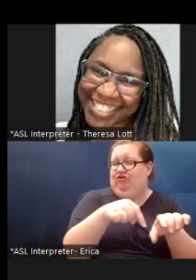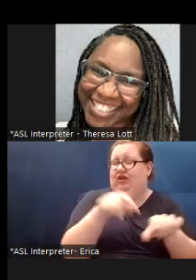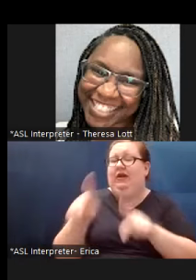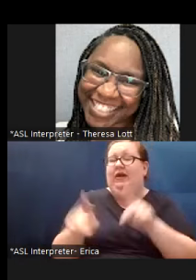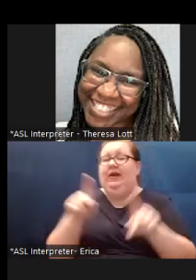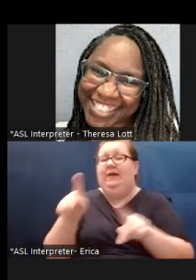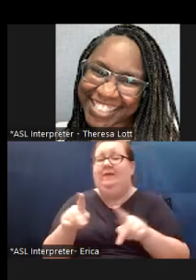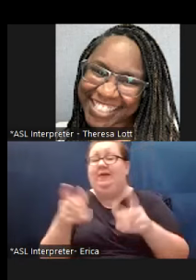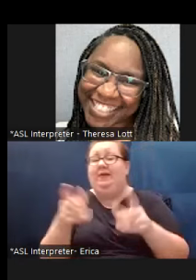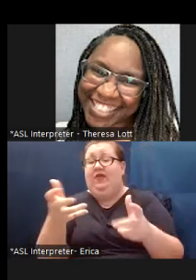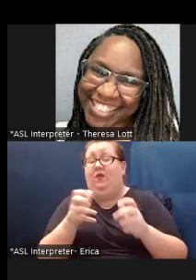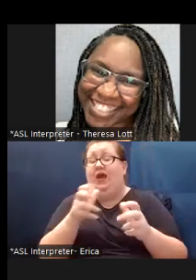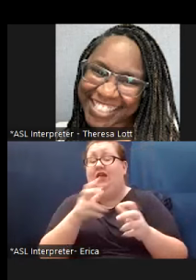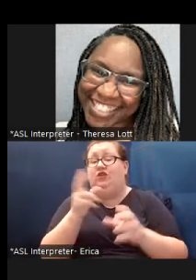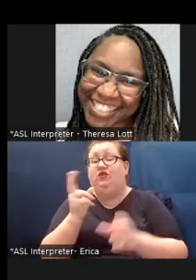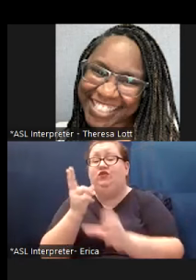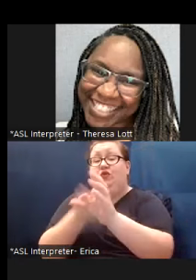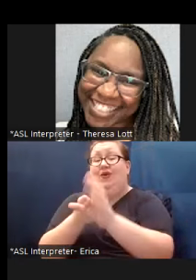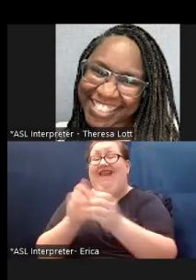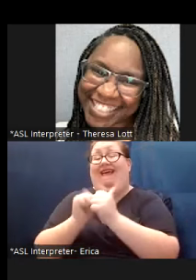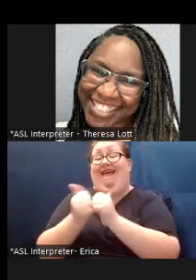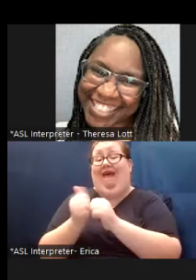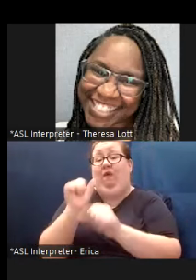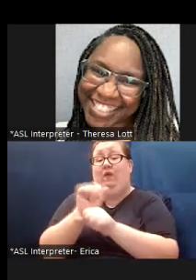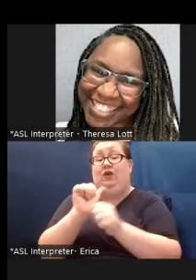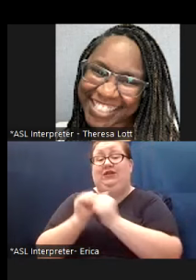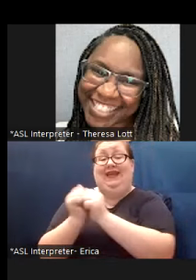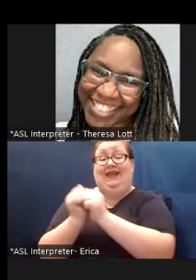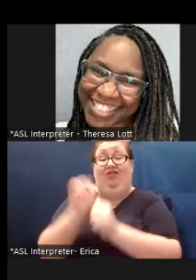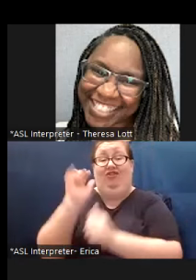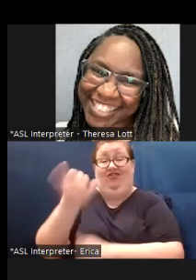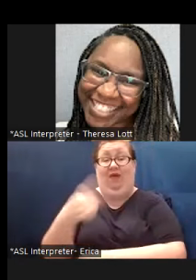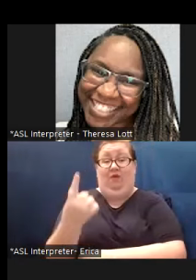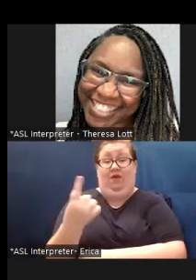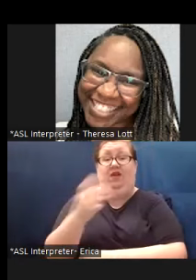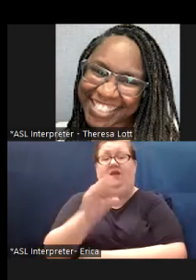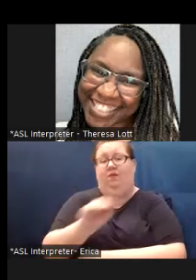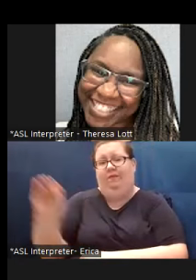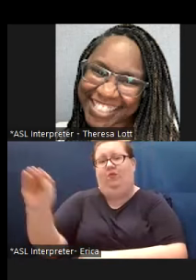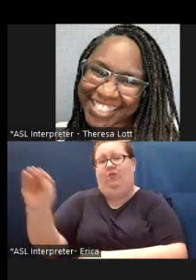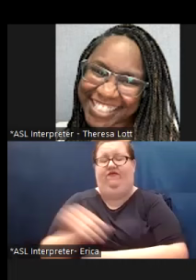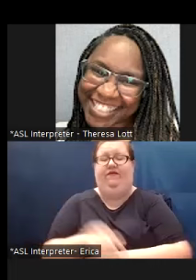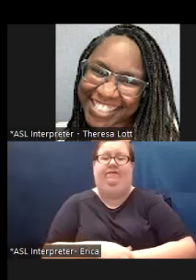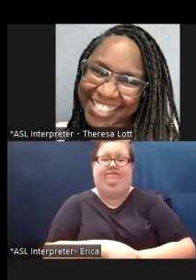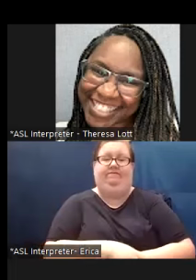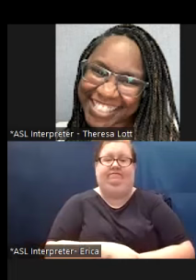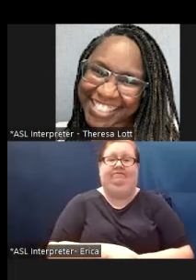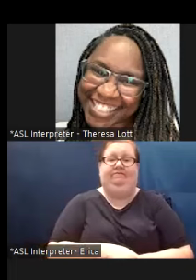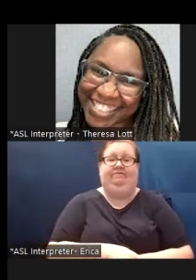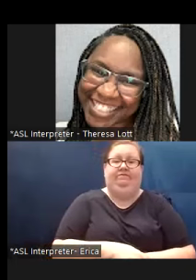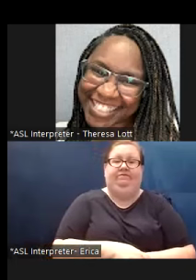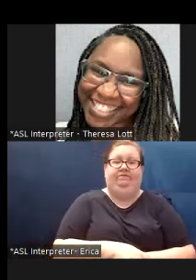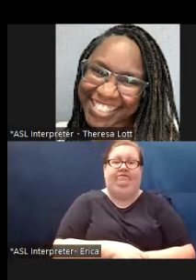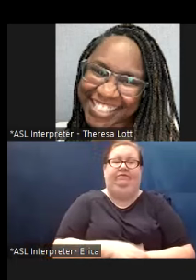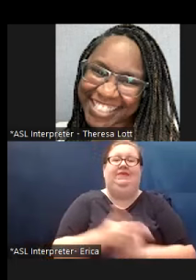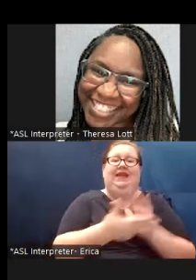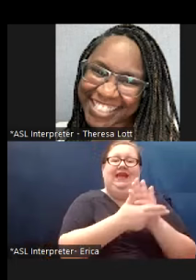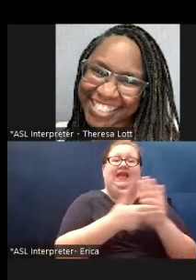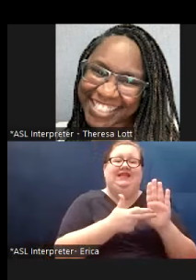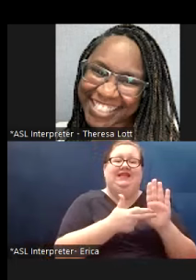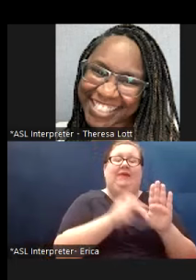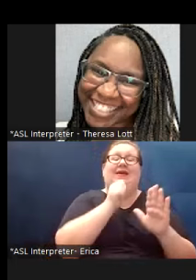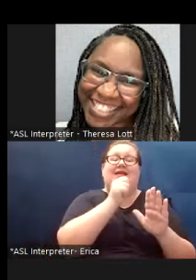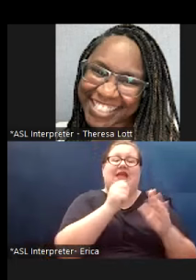in the how we work together breakout will move. It's labeled as non-physical